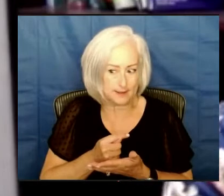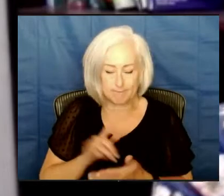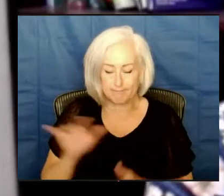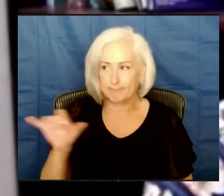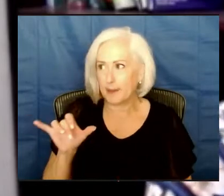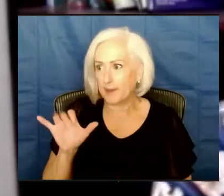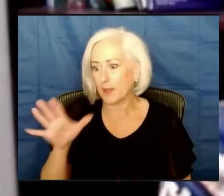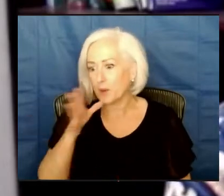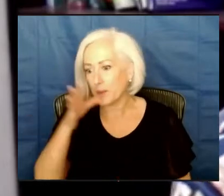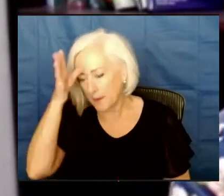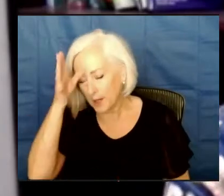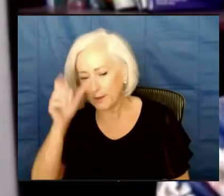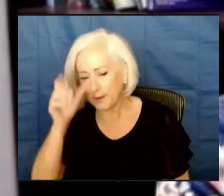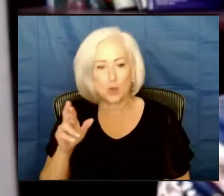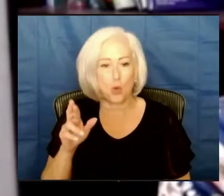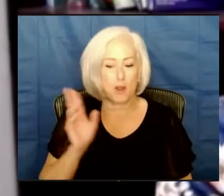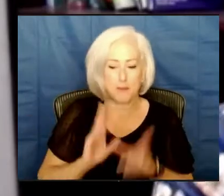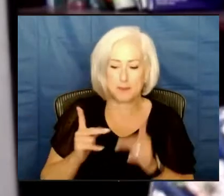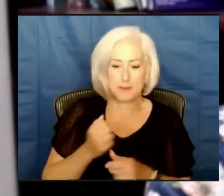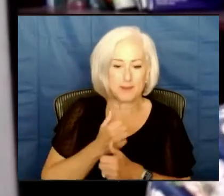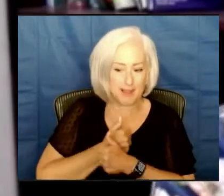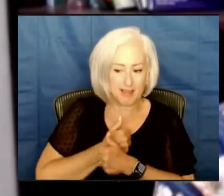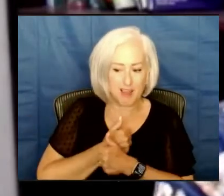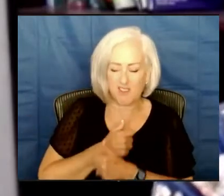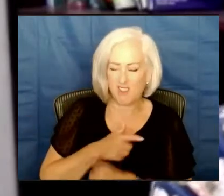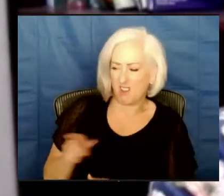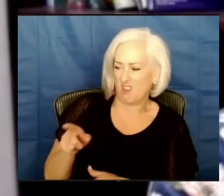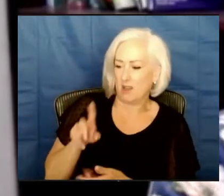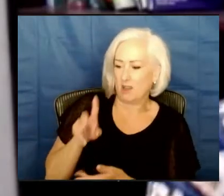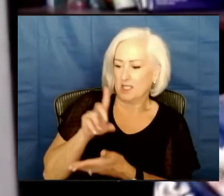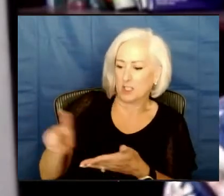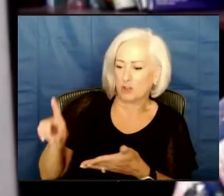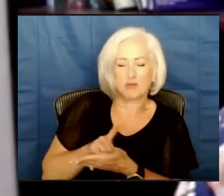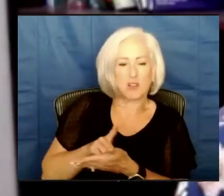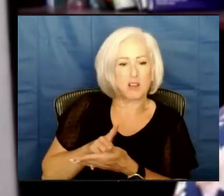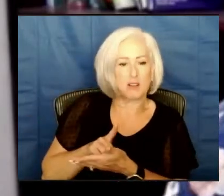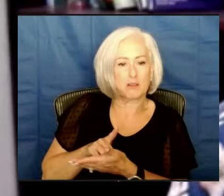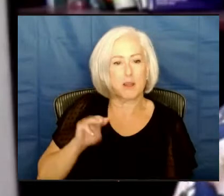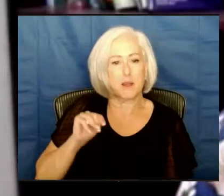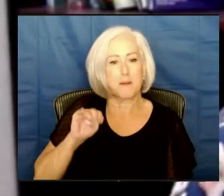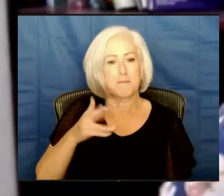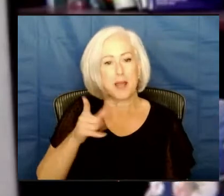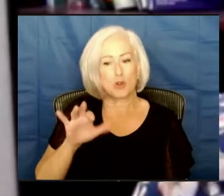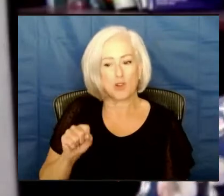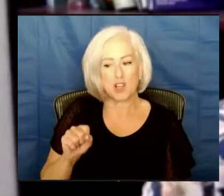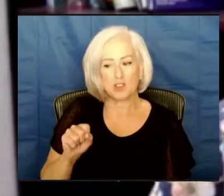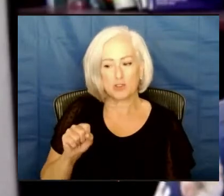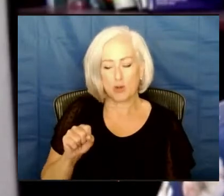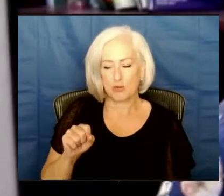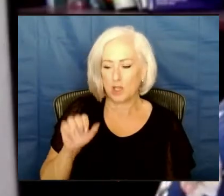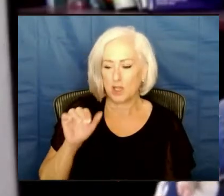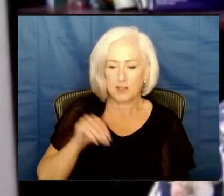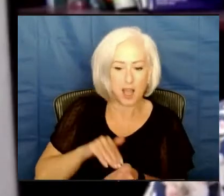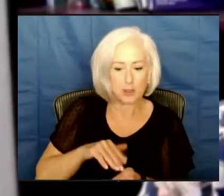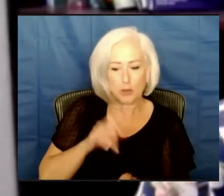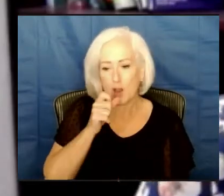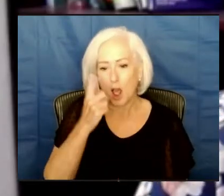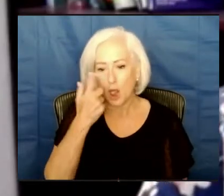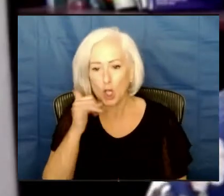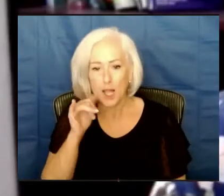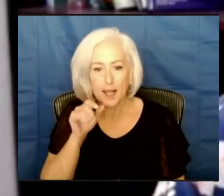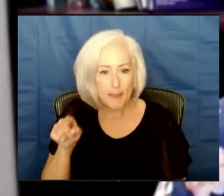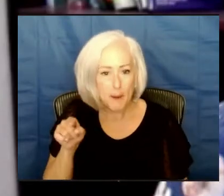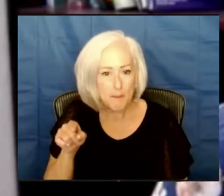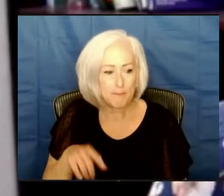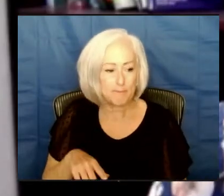been discriminated against, experienced microaggressions, providers who don't look like them or who can empathize or listen.